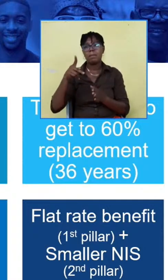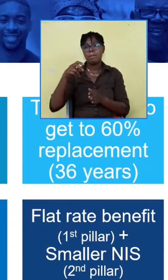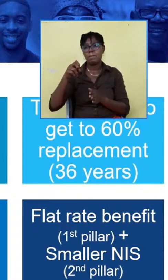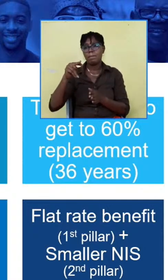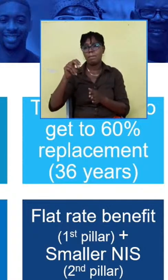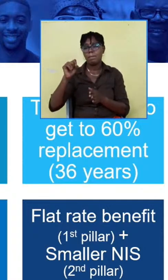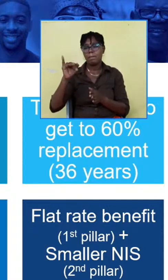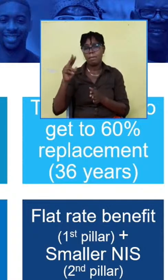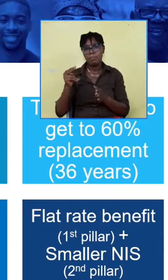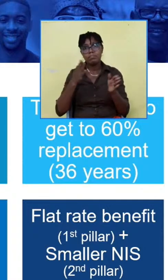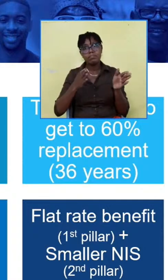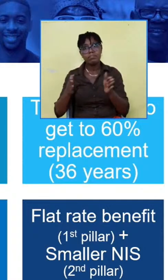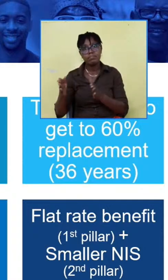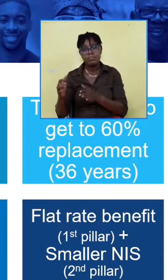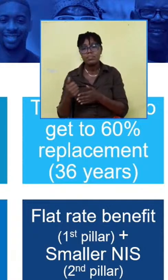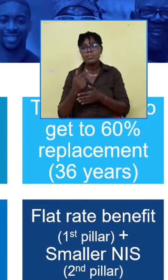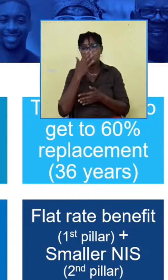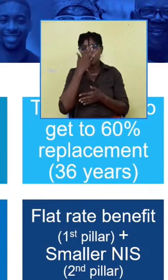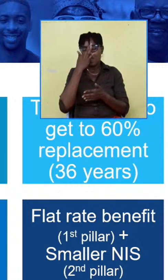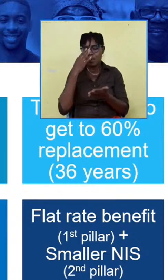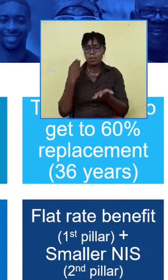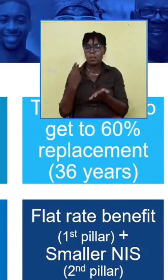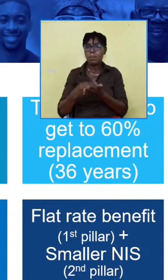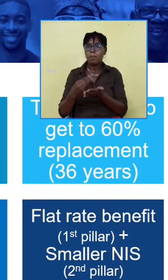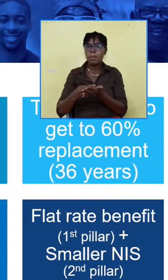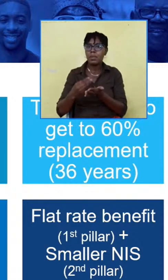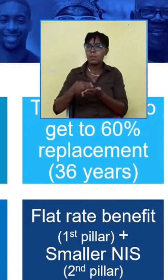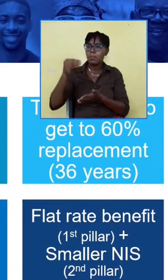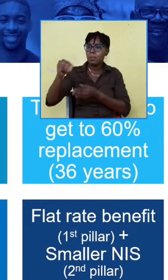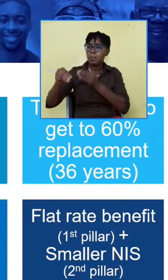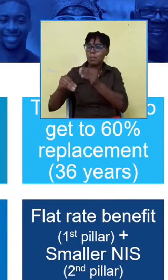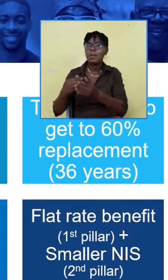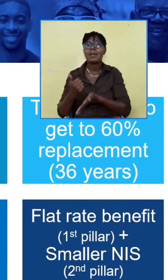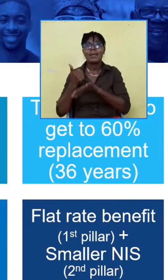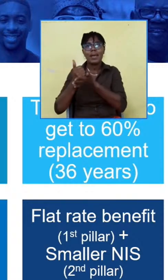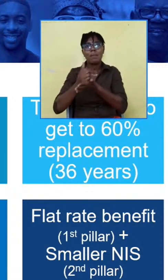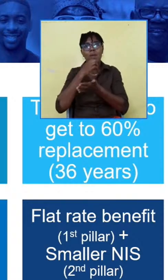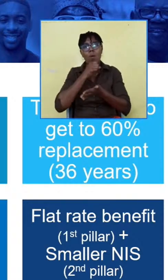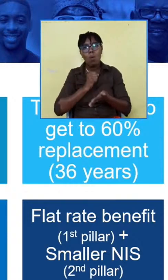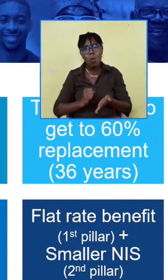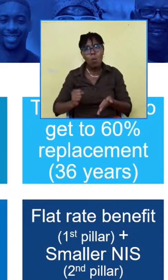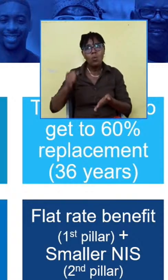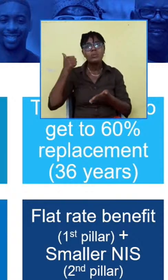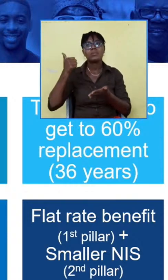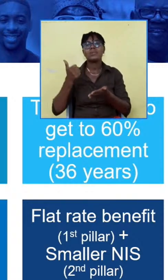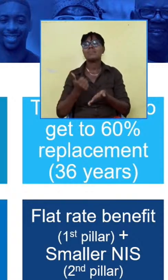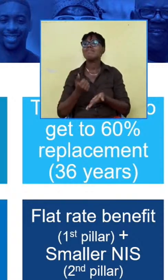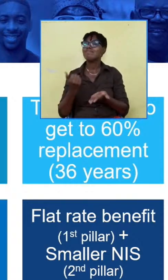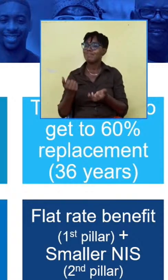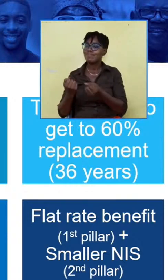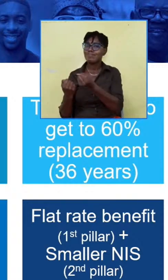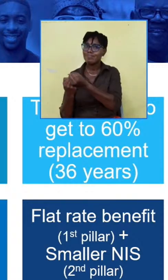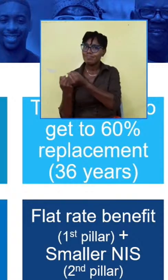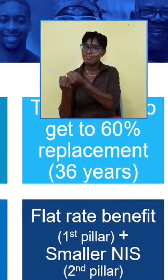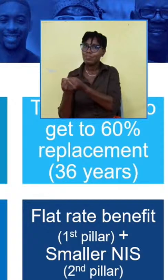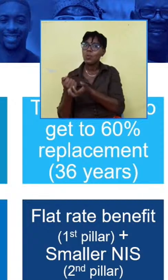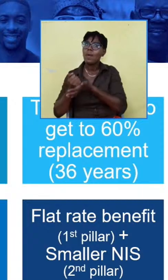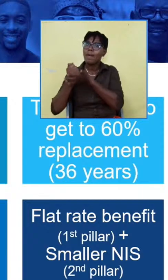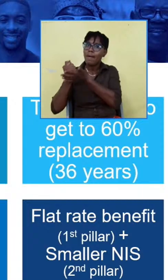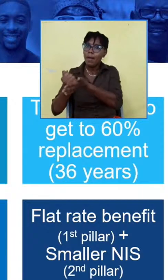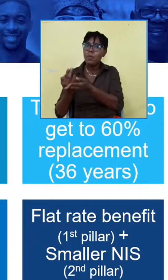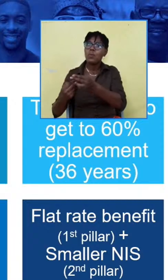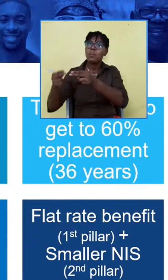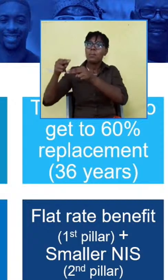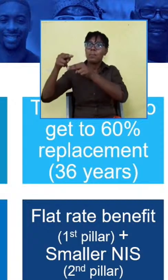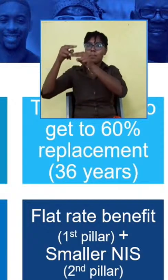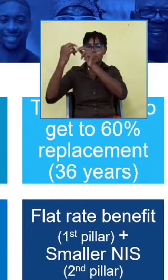way, that would further top up your income in old age. So what we have in front of us are a range of options. As I said